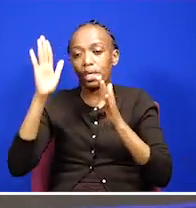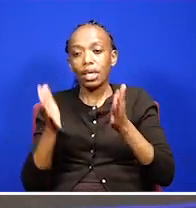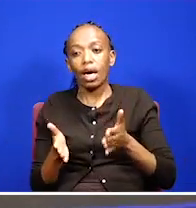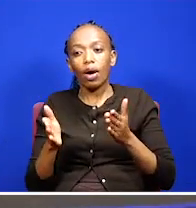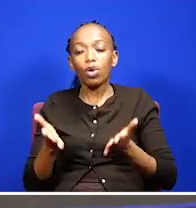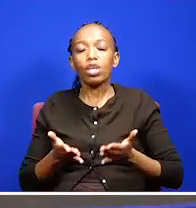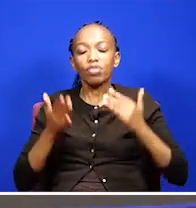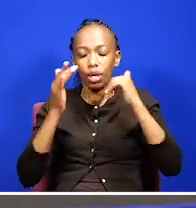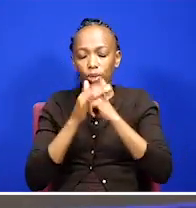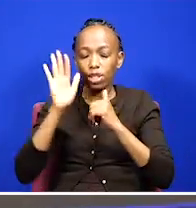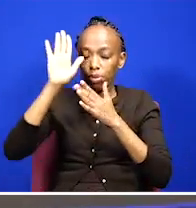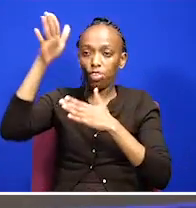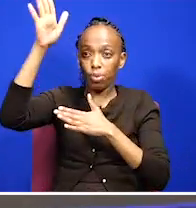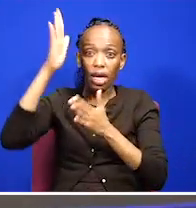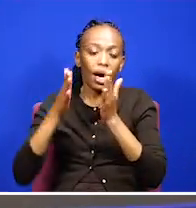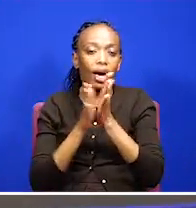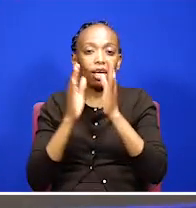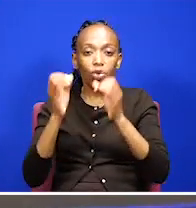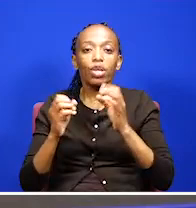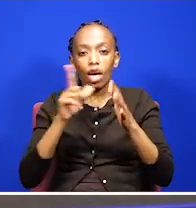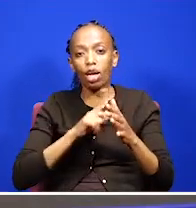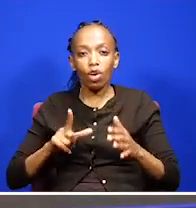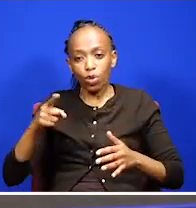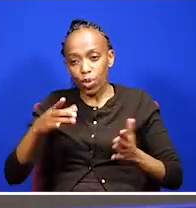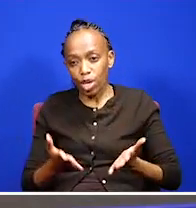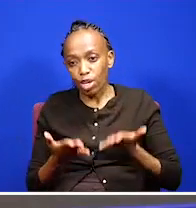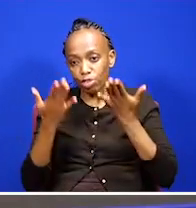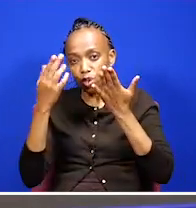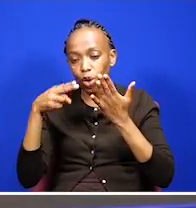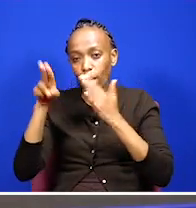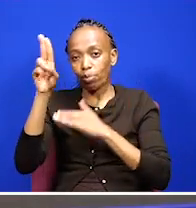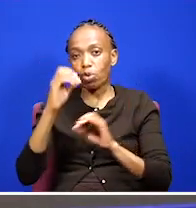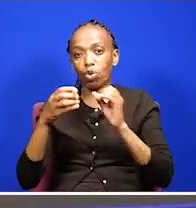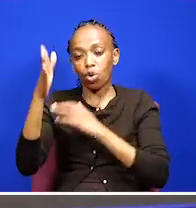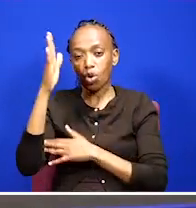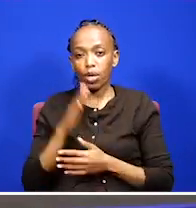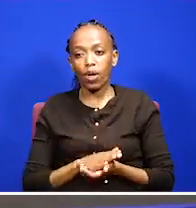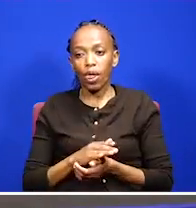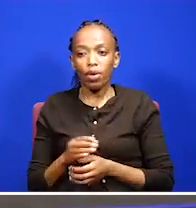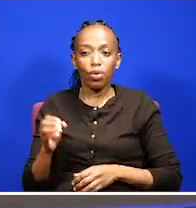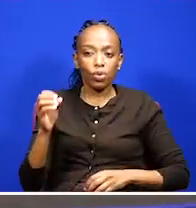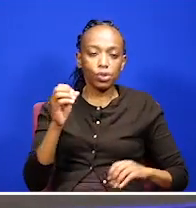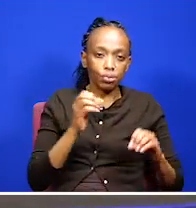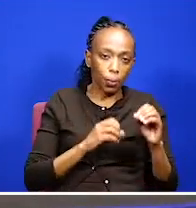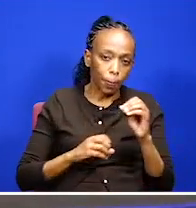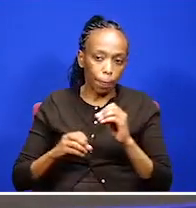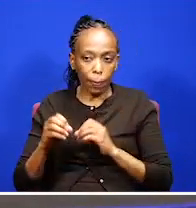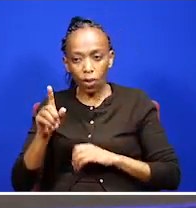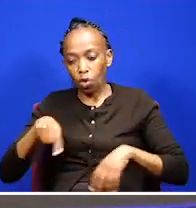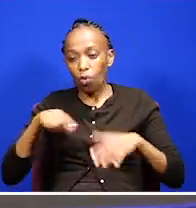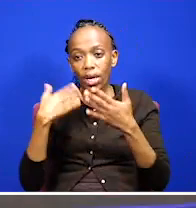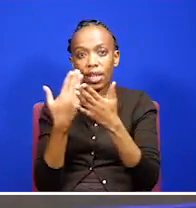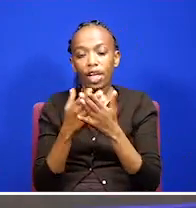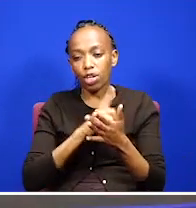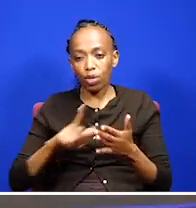a worship to him. Hallelujah. Lord, we lift you up, oh God. We lift you, Jesus. Oh, we thank you,